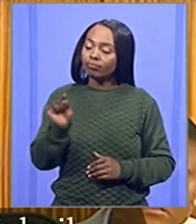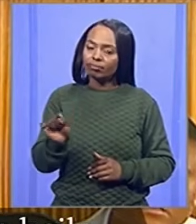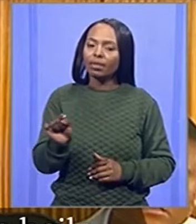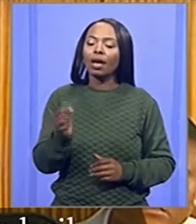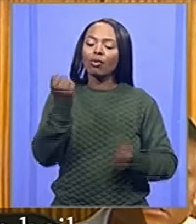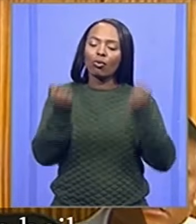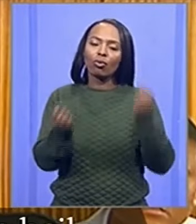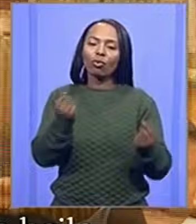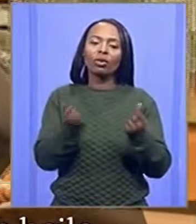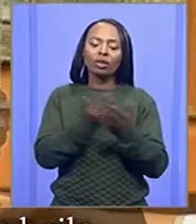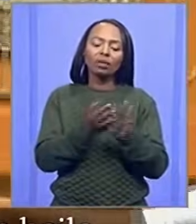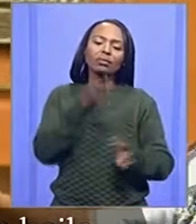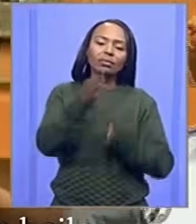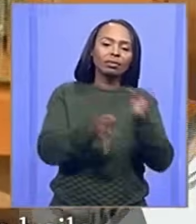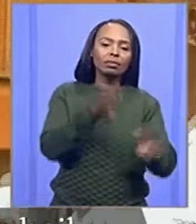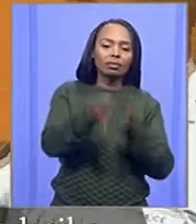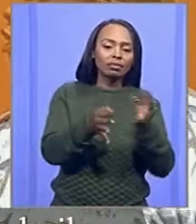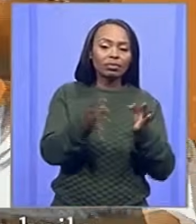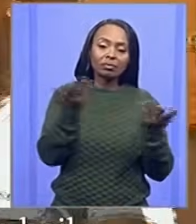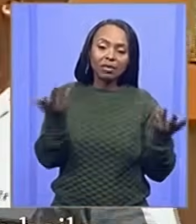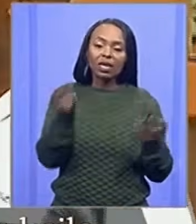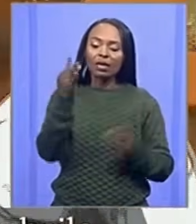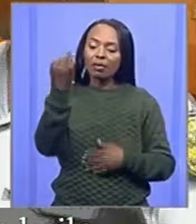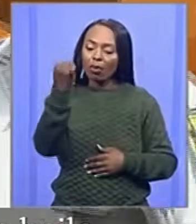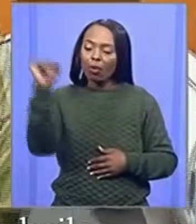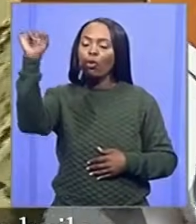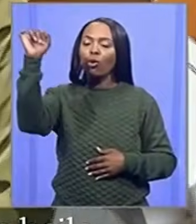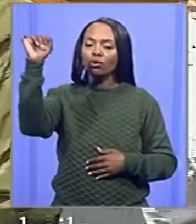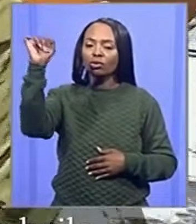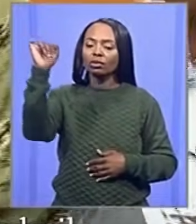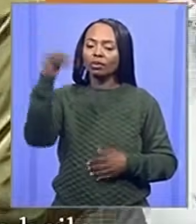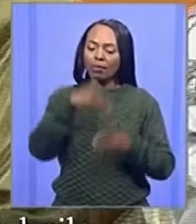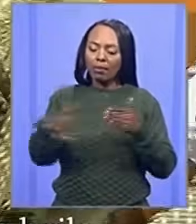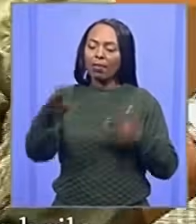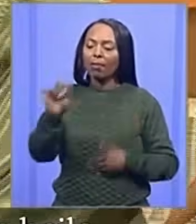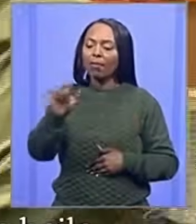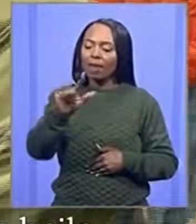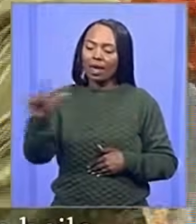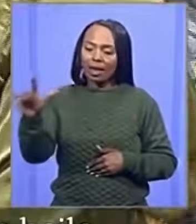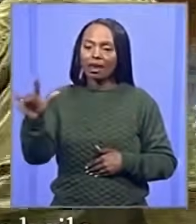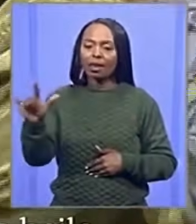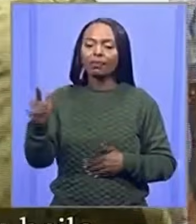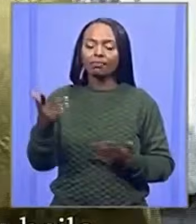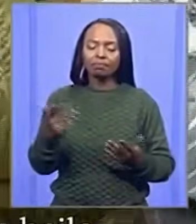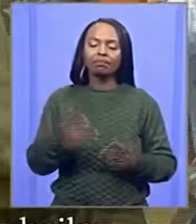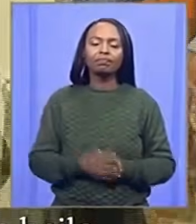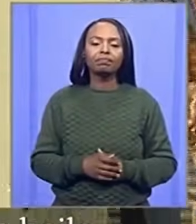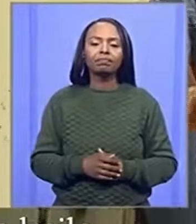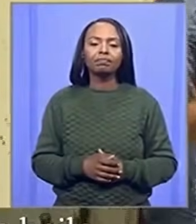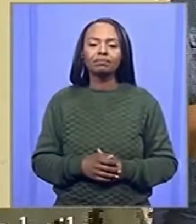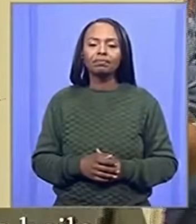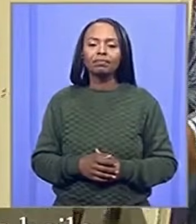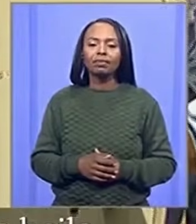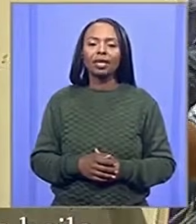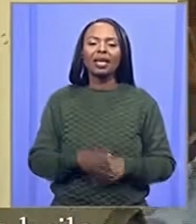indicate upfront that it will be an opposed bail application and the state is ready. Ka nako ya bogodu jwa